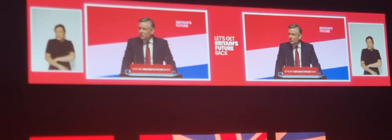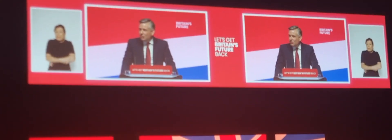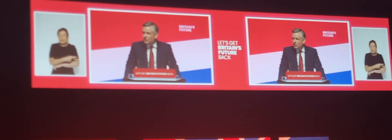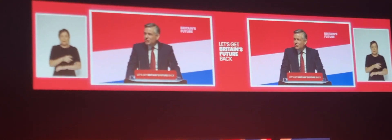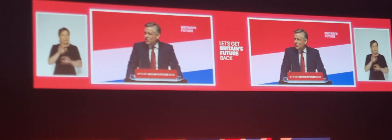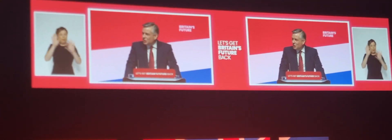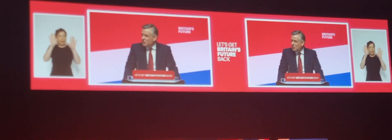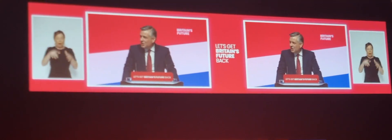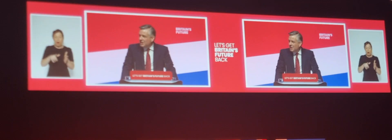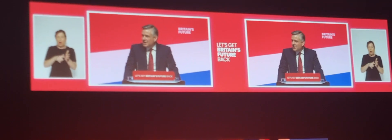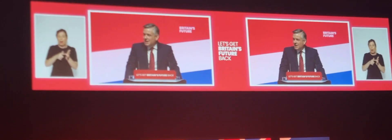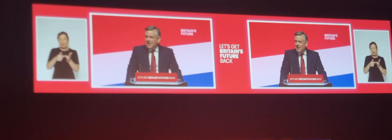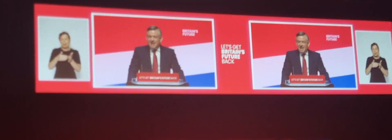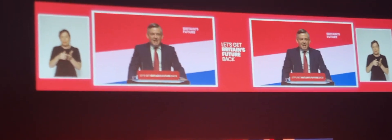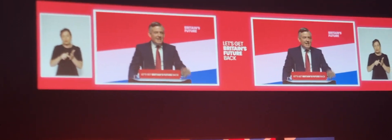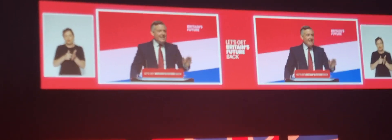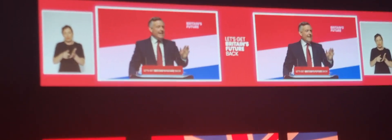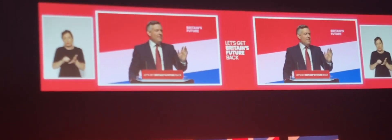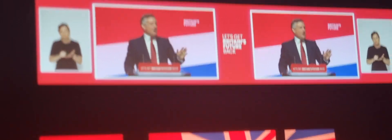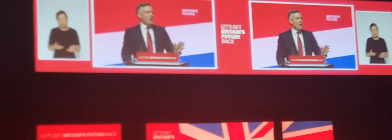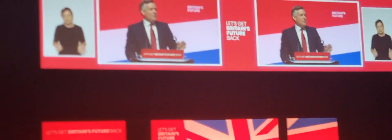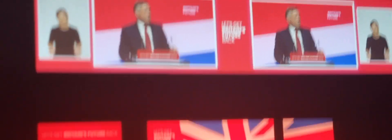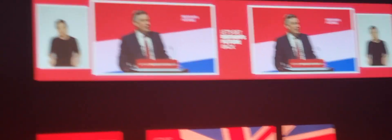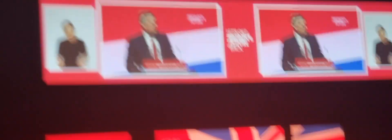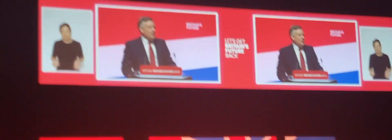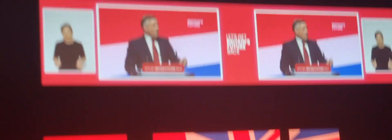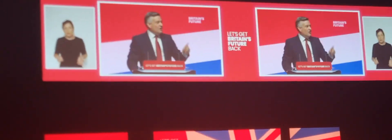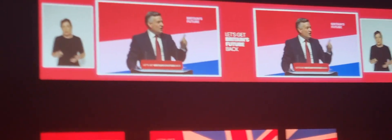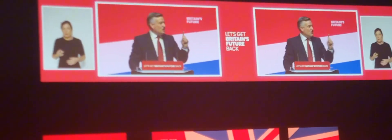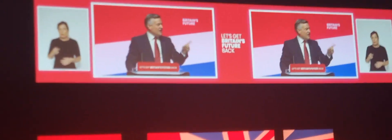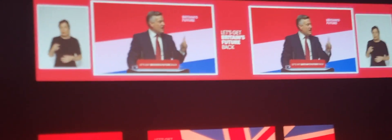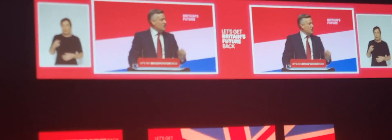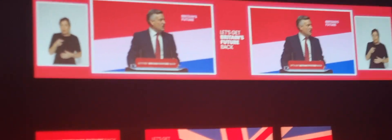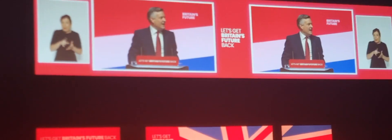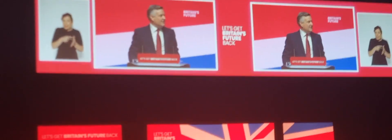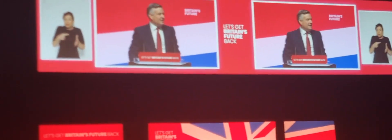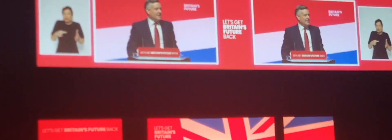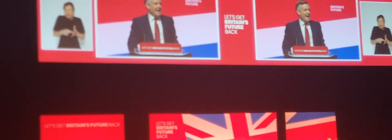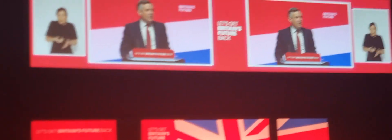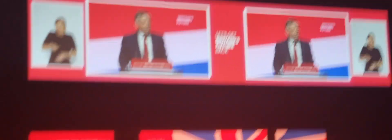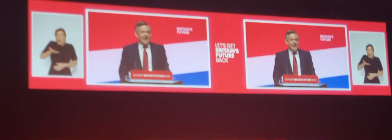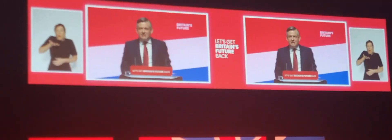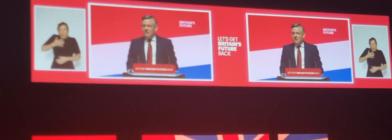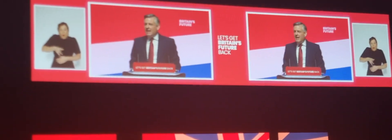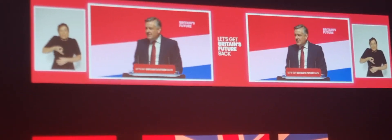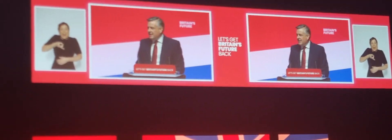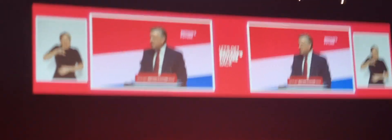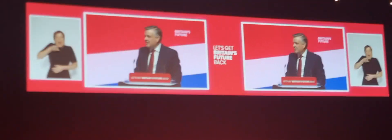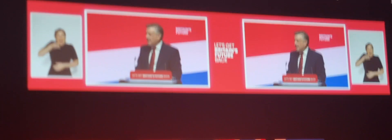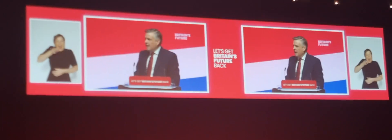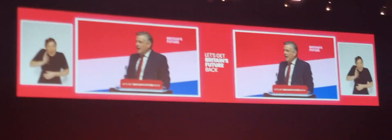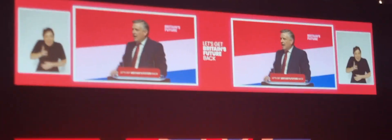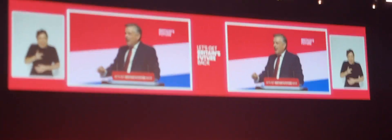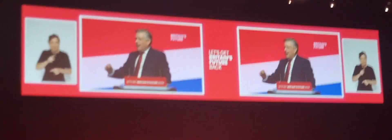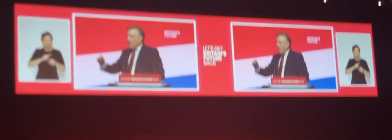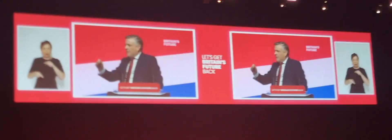Liz Truss too. Boo! Let me know, she wants a second chance to outlast the lettuce